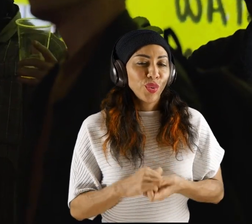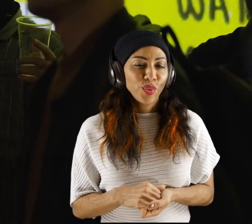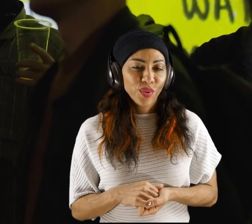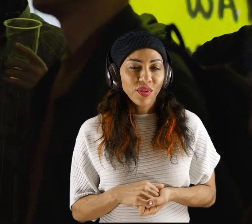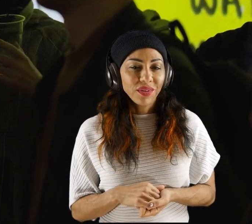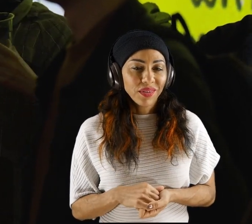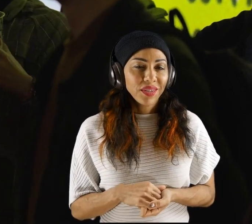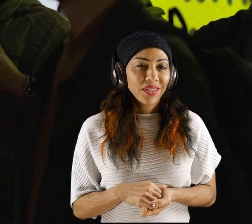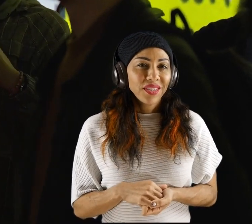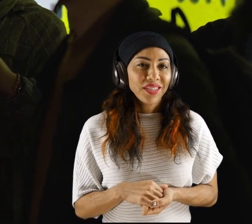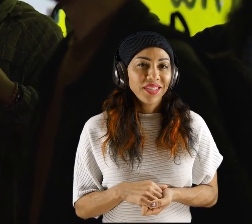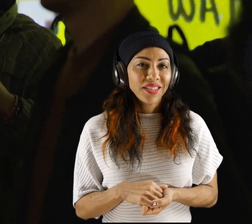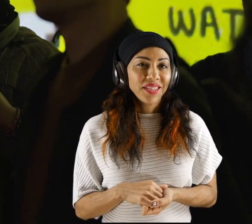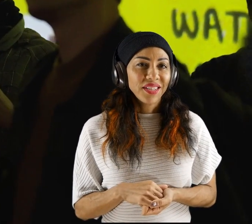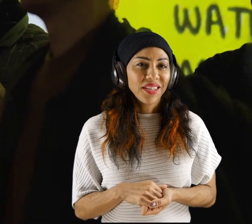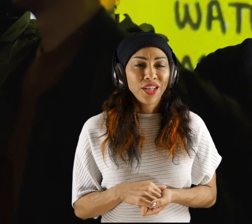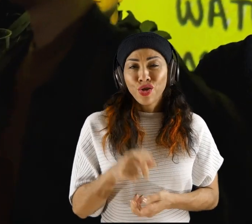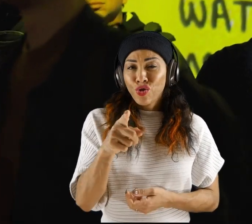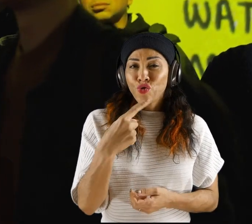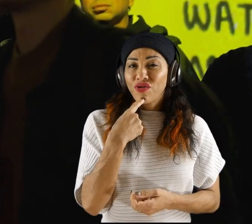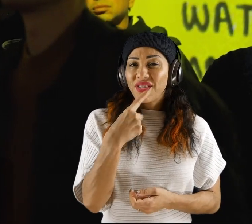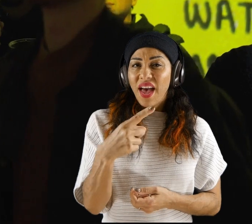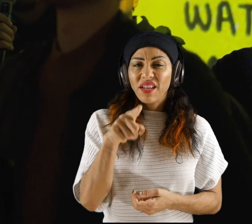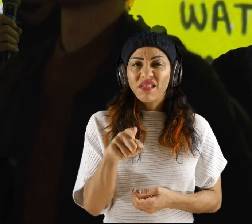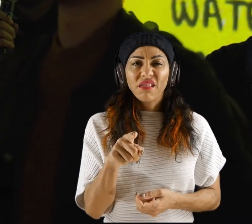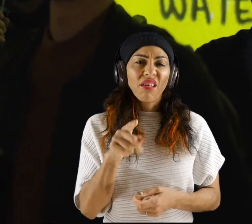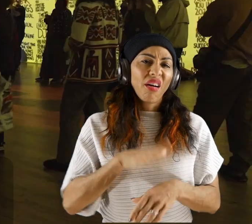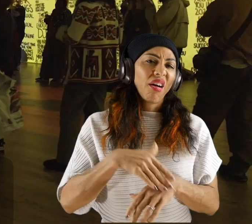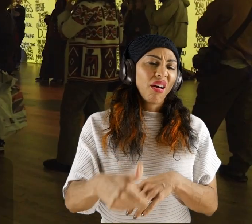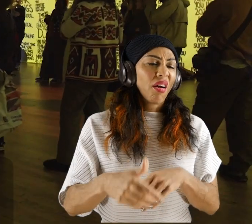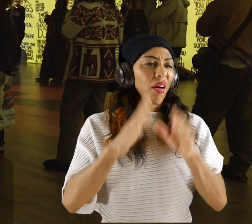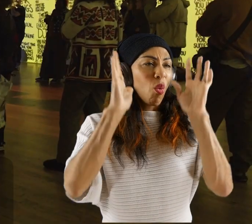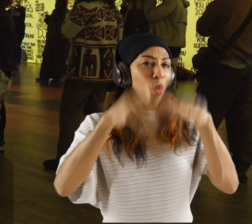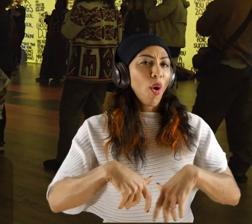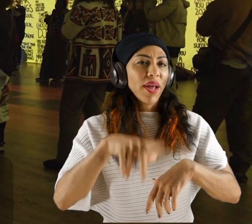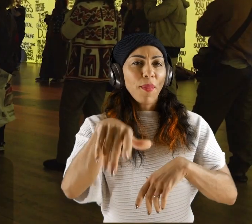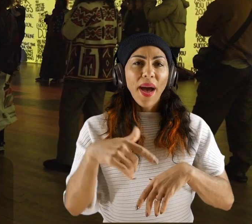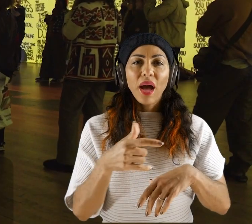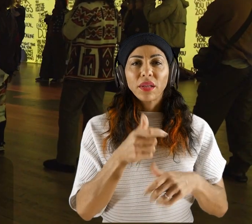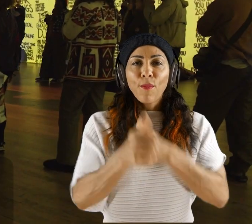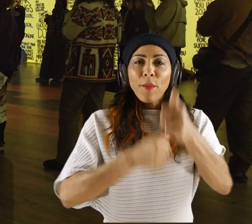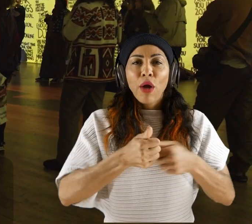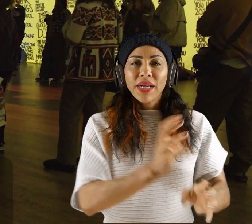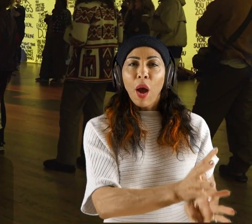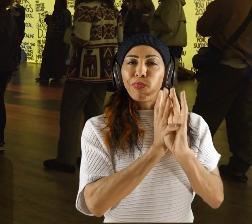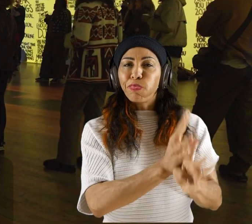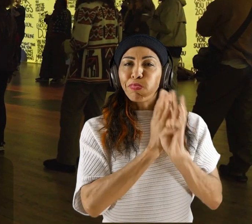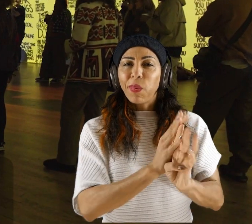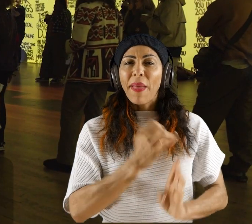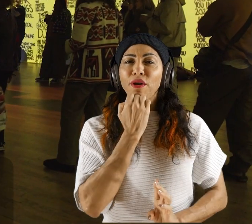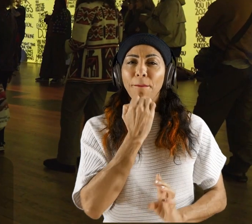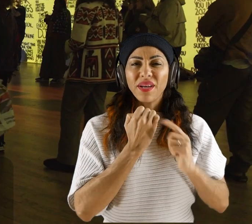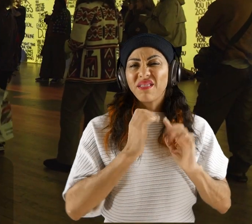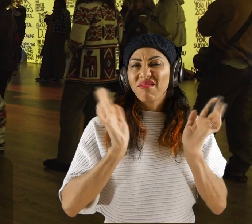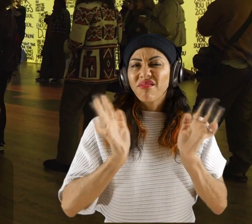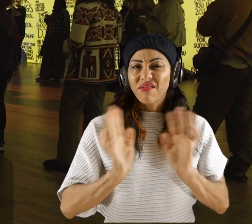by extension, what would you say to someone that really cares about the numbers because they're trying to build something, they're trying to make money off something that they're not